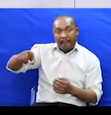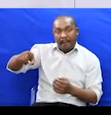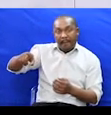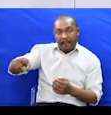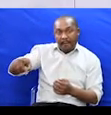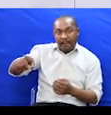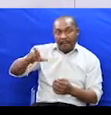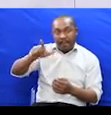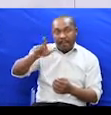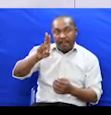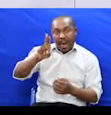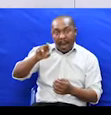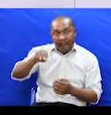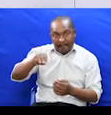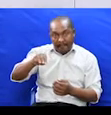model.